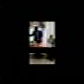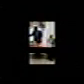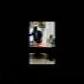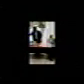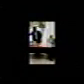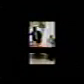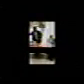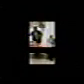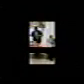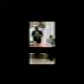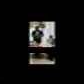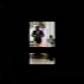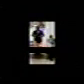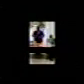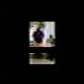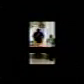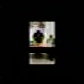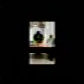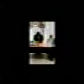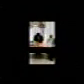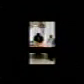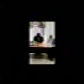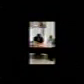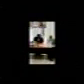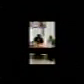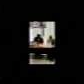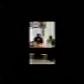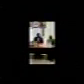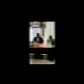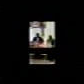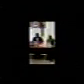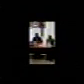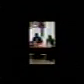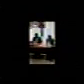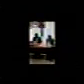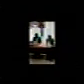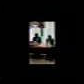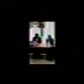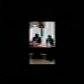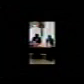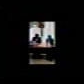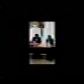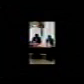you will see them no more forever in Jesus' name.